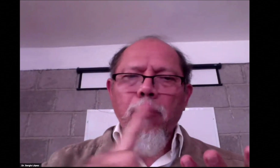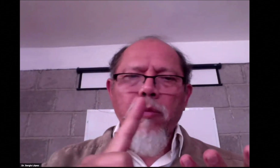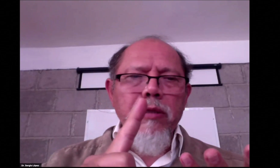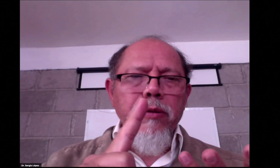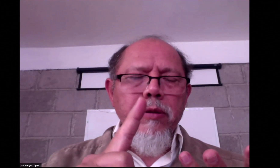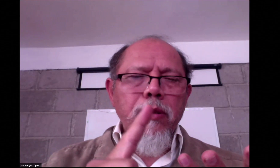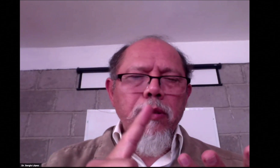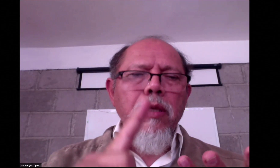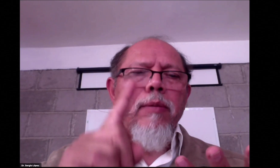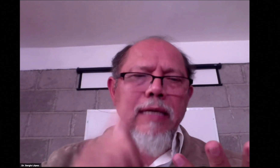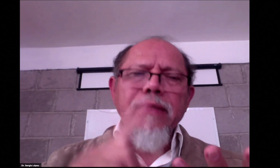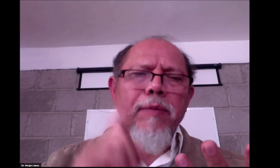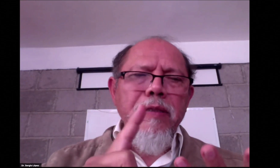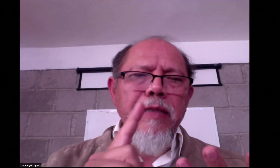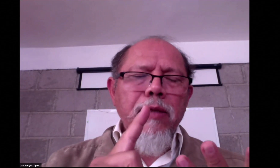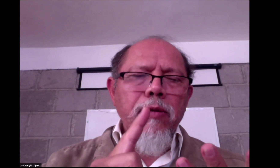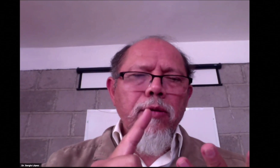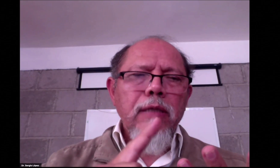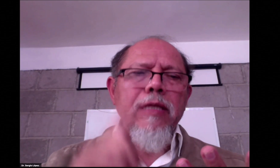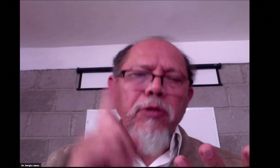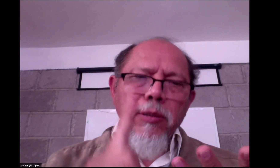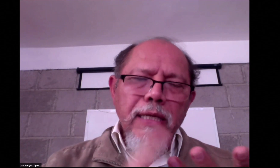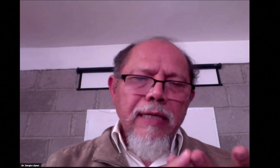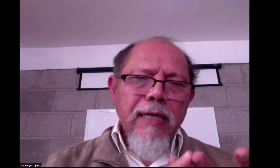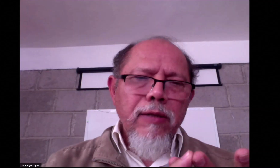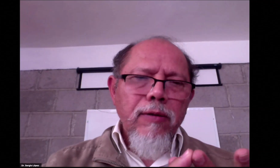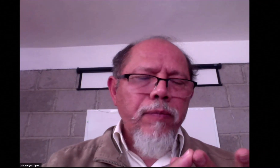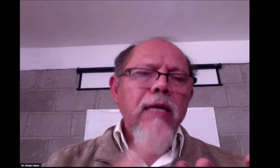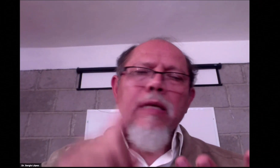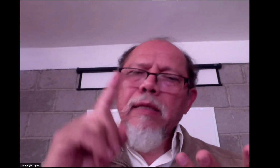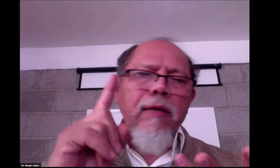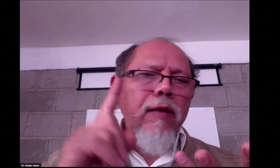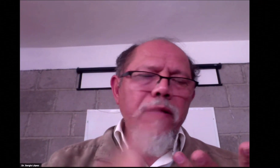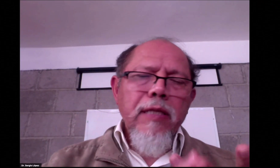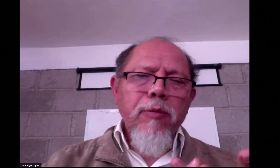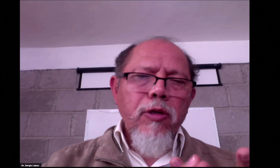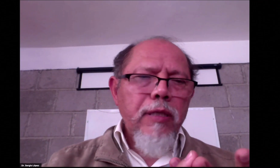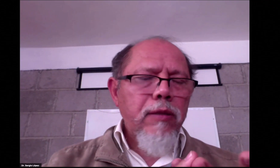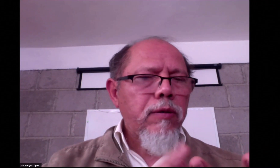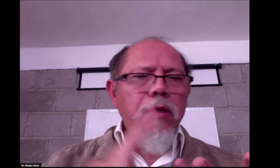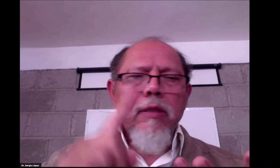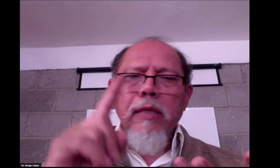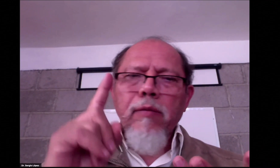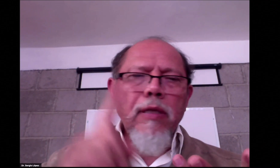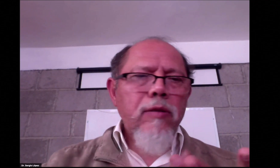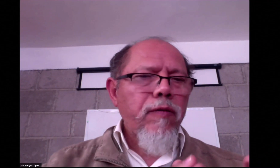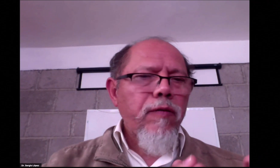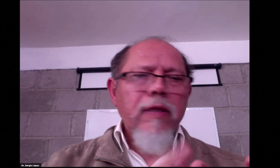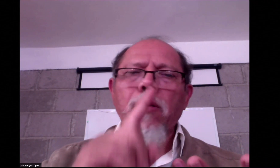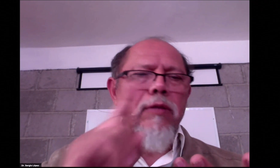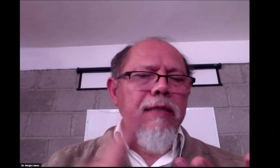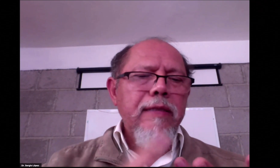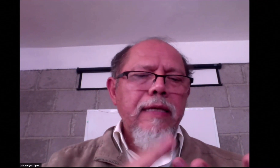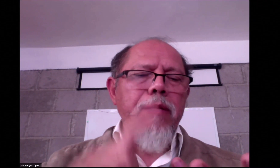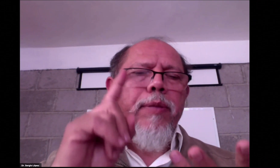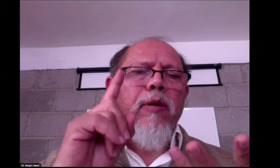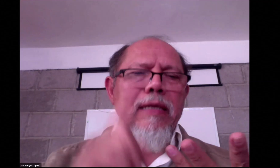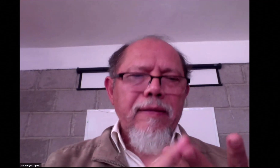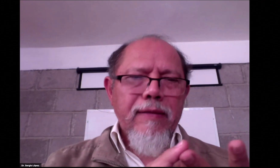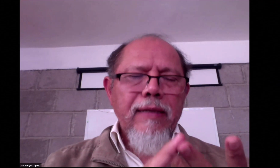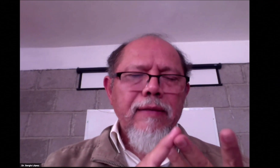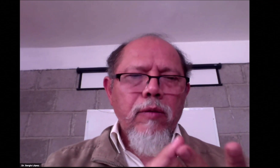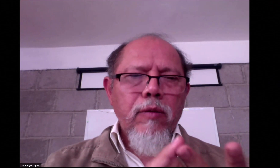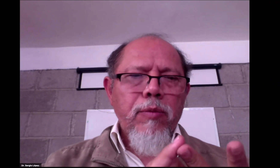beginning of life is there, but this body is not dead. It's disabled. There's a lack of